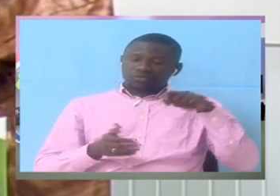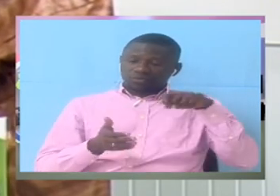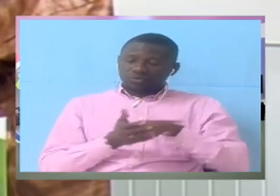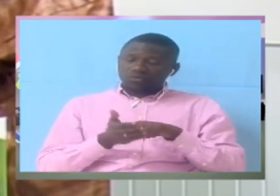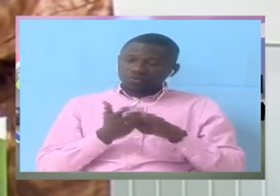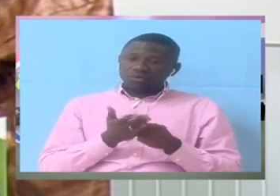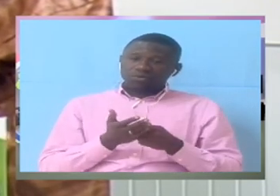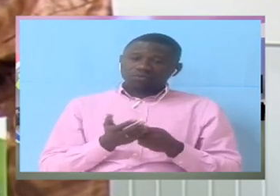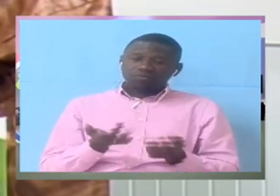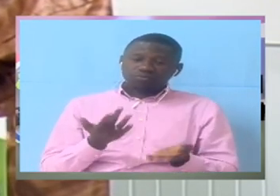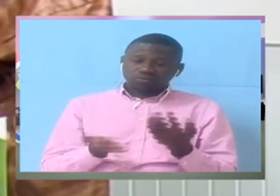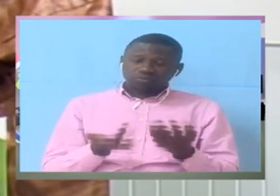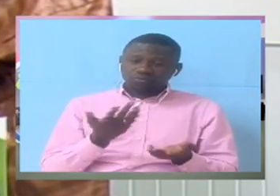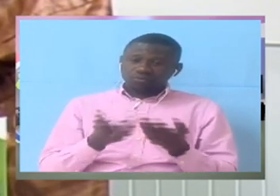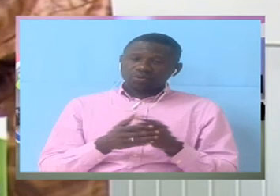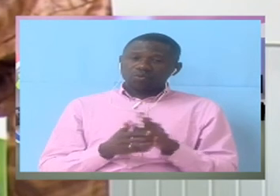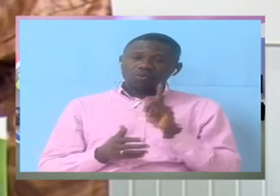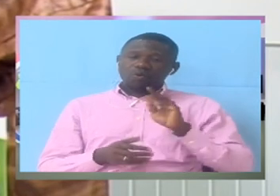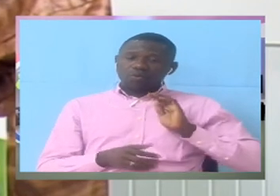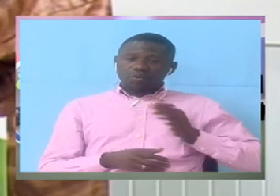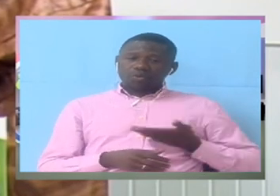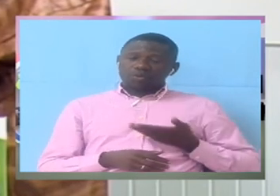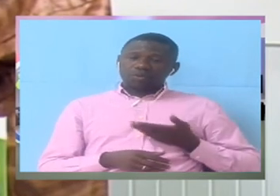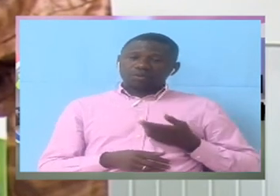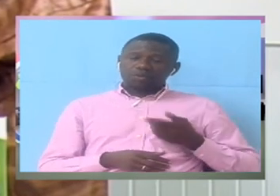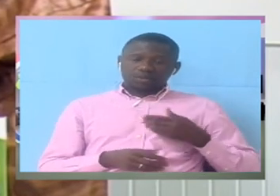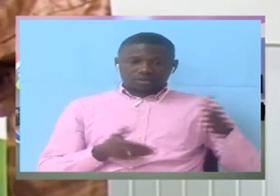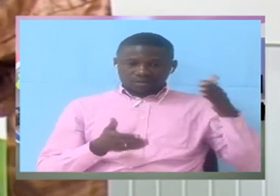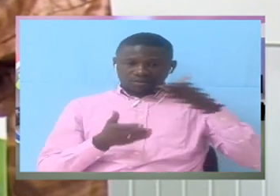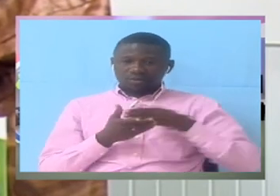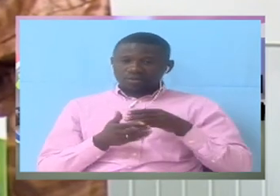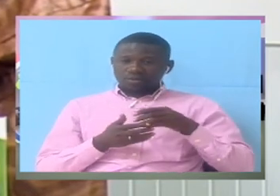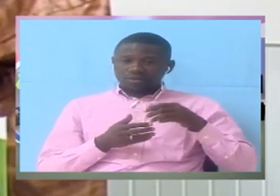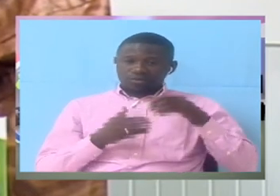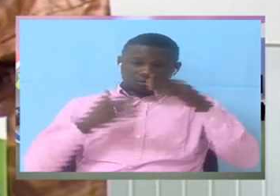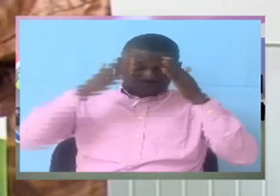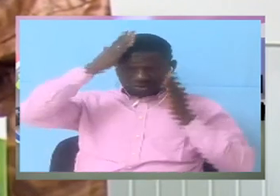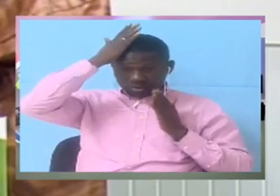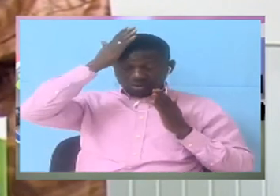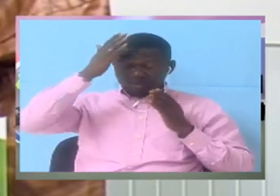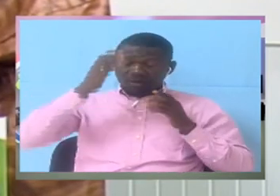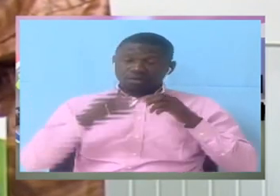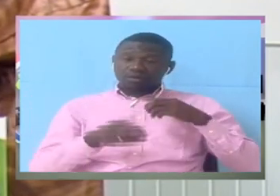roasted some groundnuts. And one lady